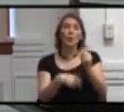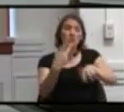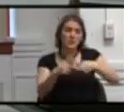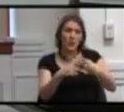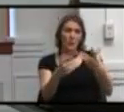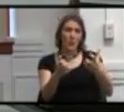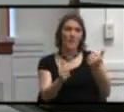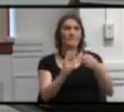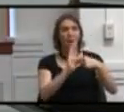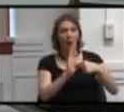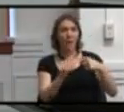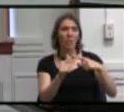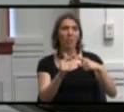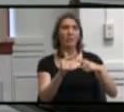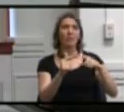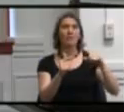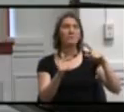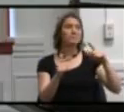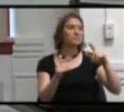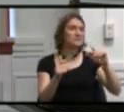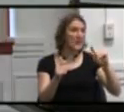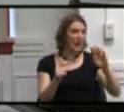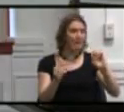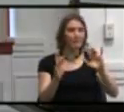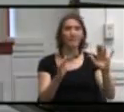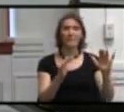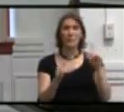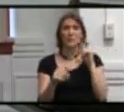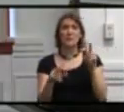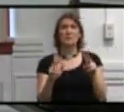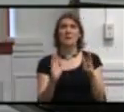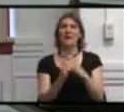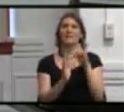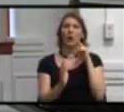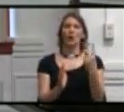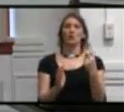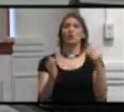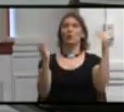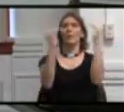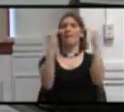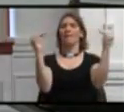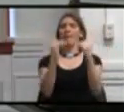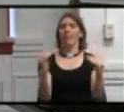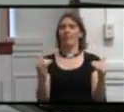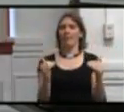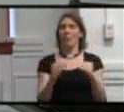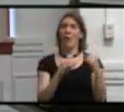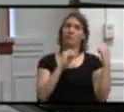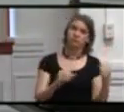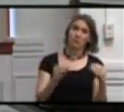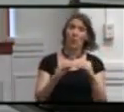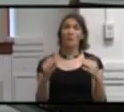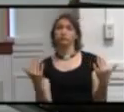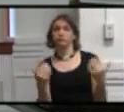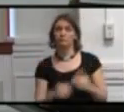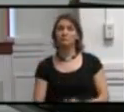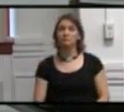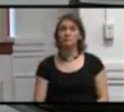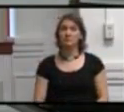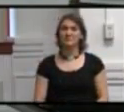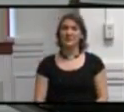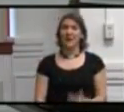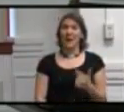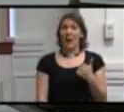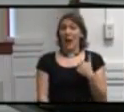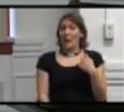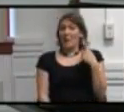in, we spec'd out for two different levels of roller. And I guess I was kind of thinking